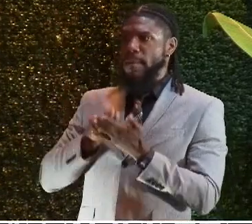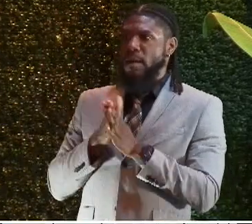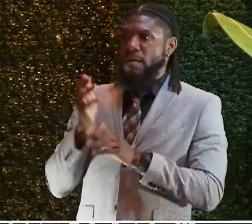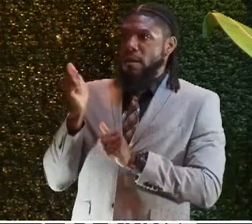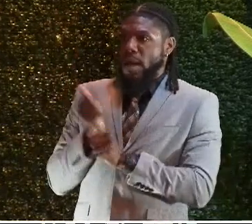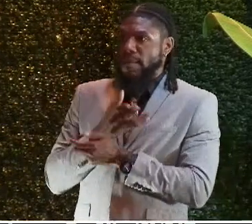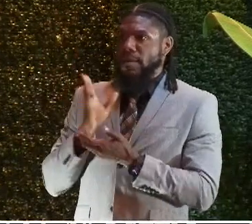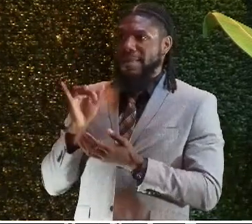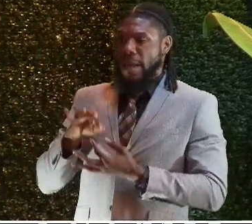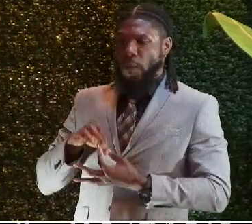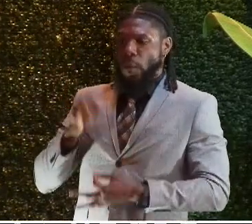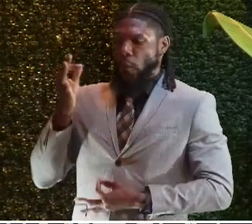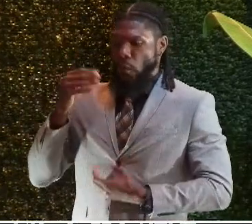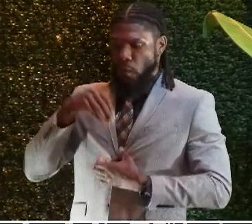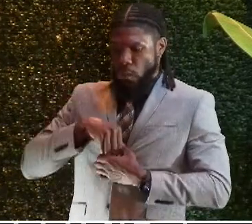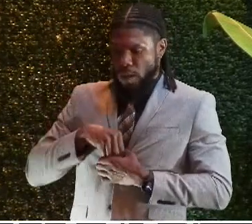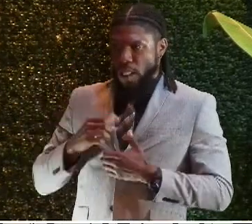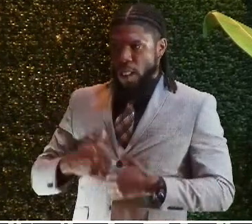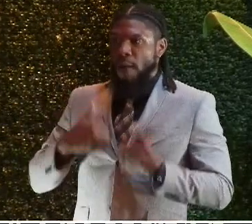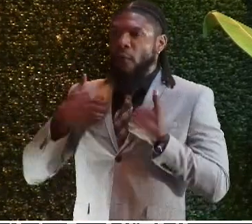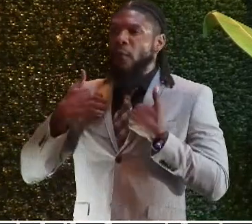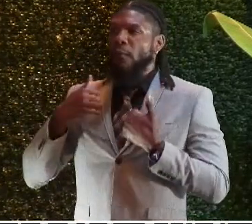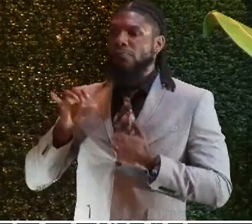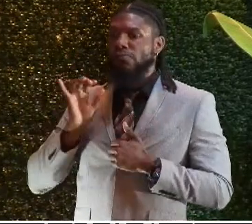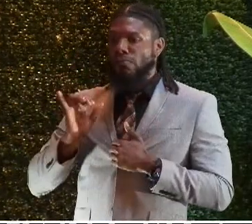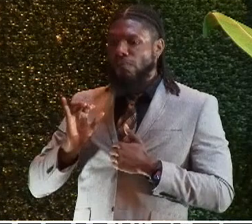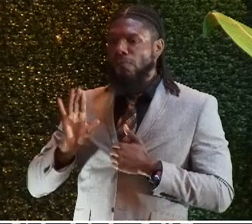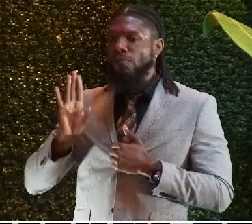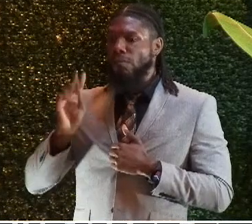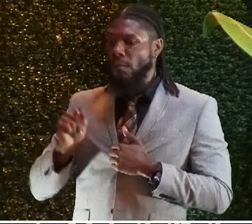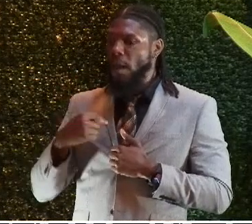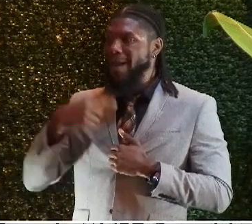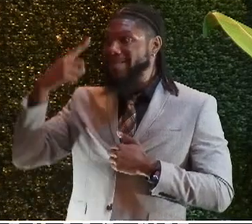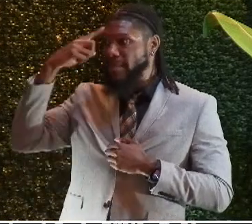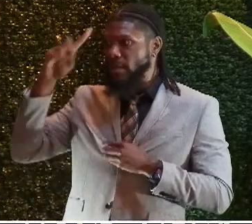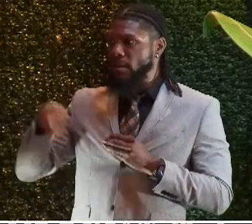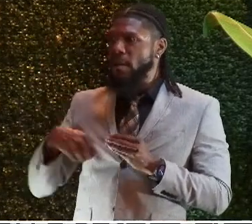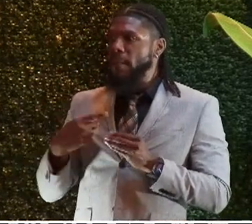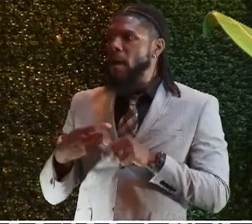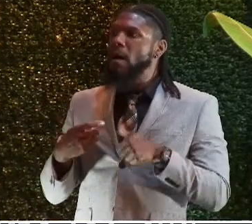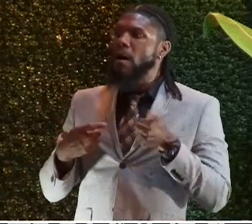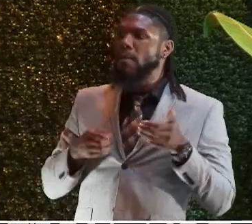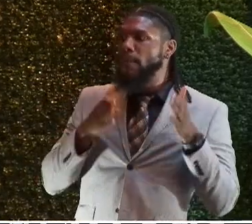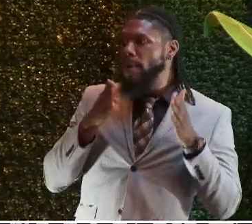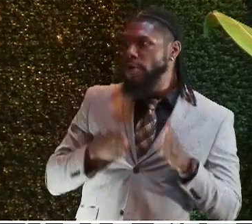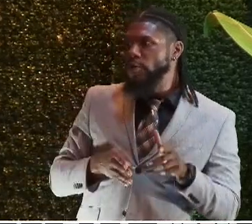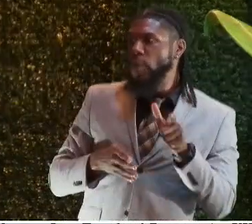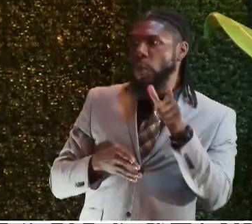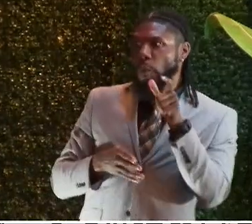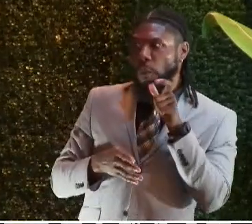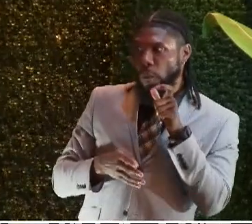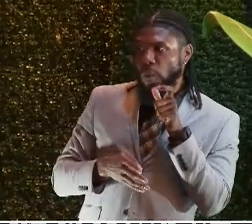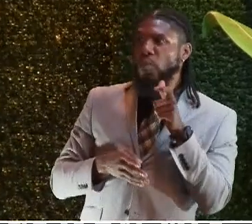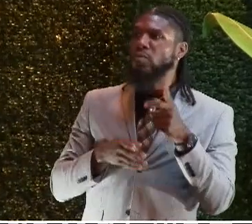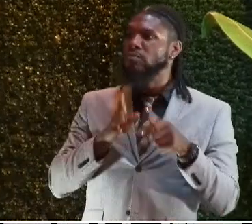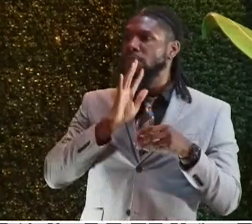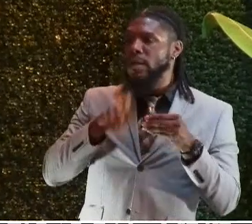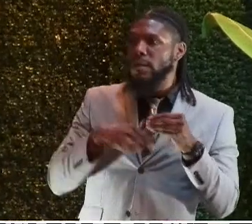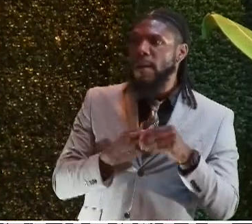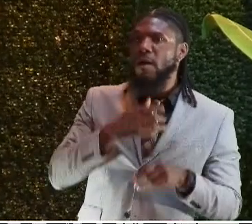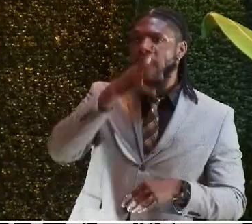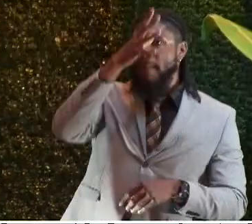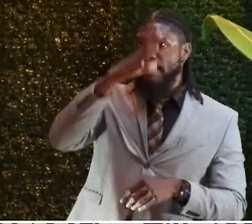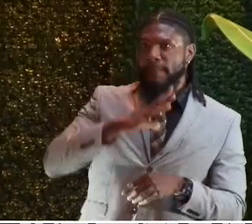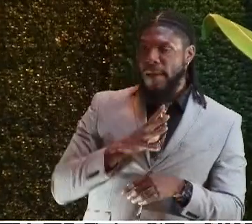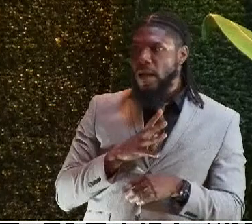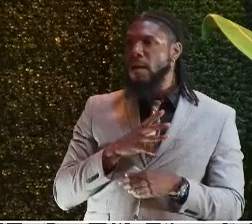is about. But I think about Eckhart Tolle talking about male and female energy, and since